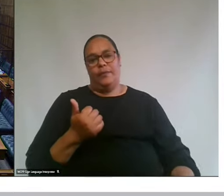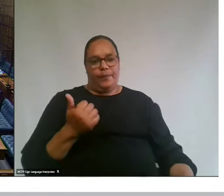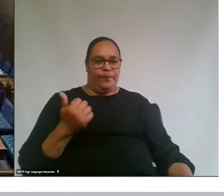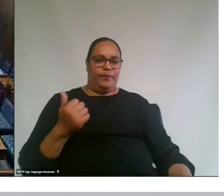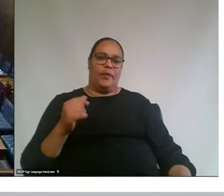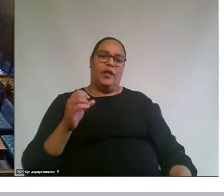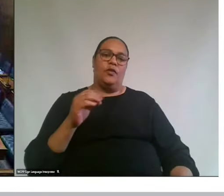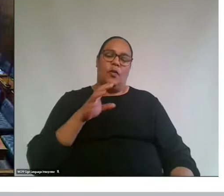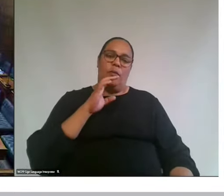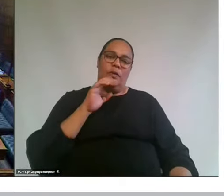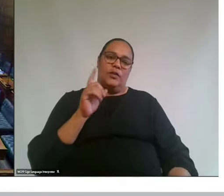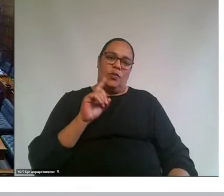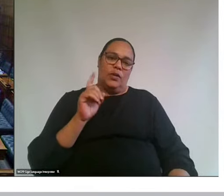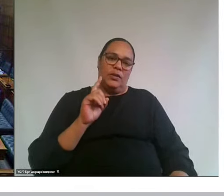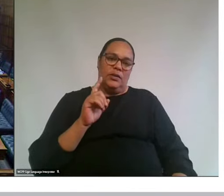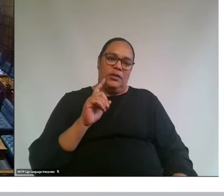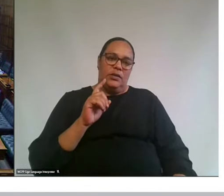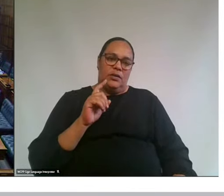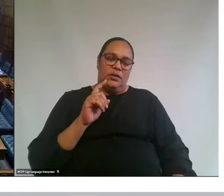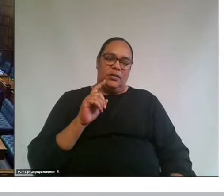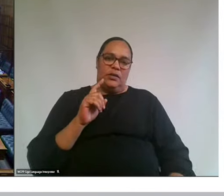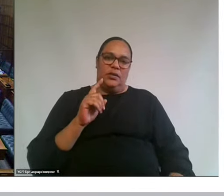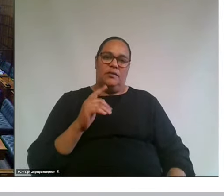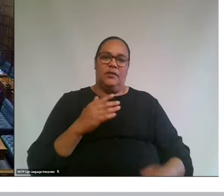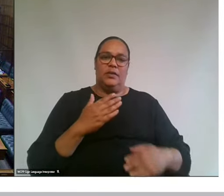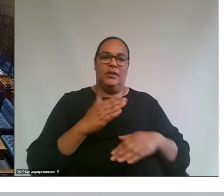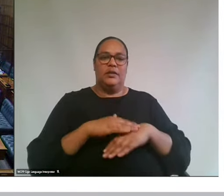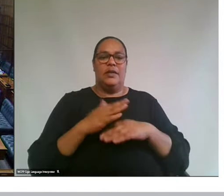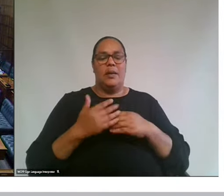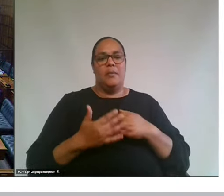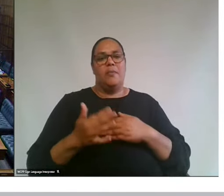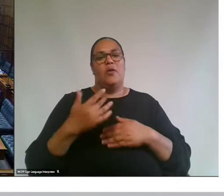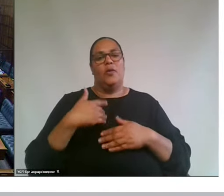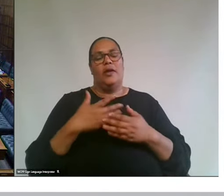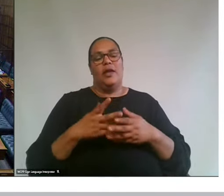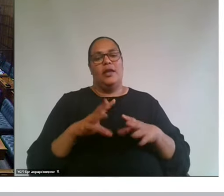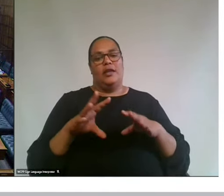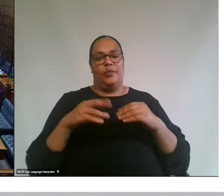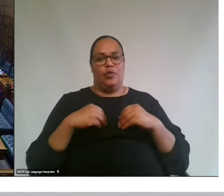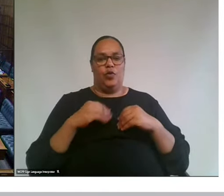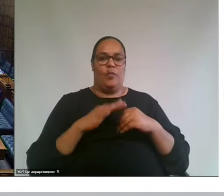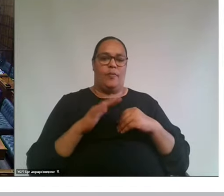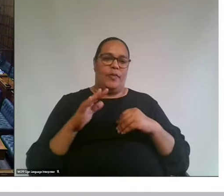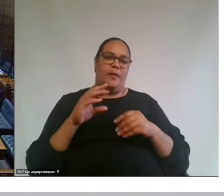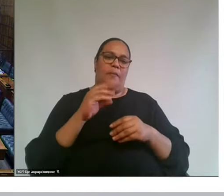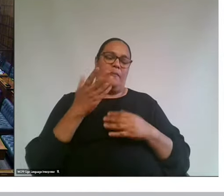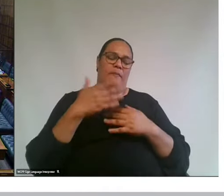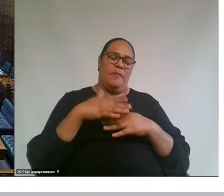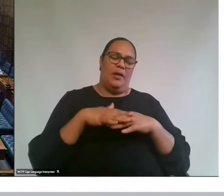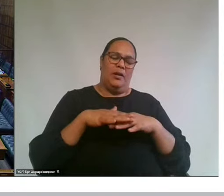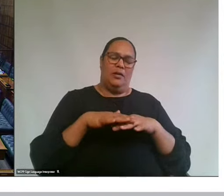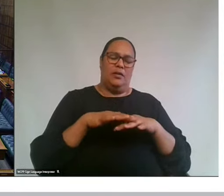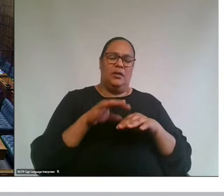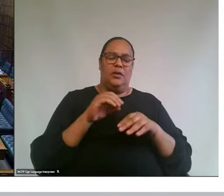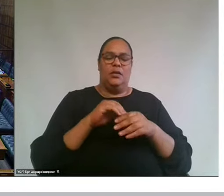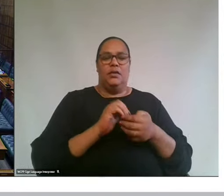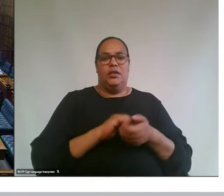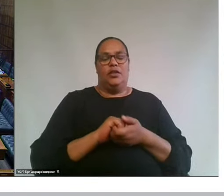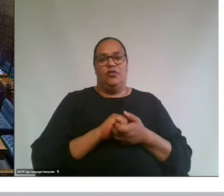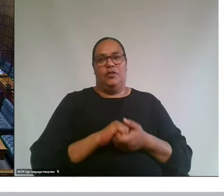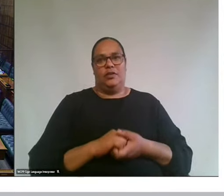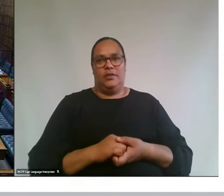it means also that uh you know over time we are able to absorb them um into into the